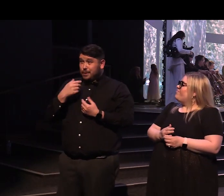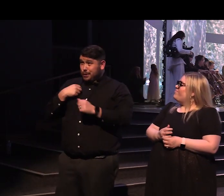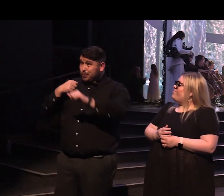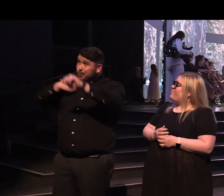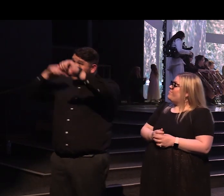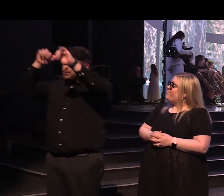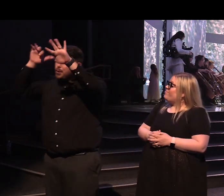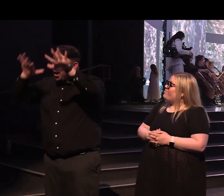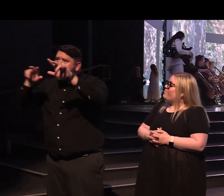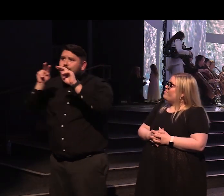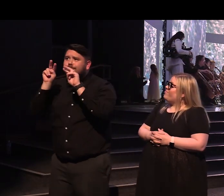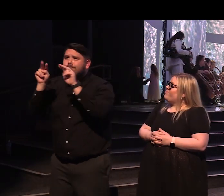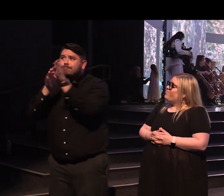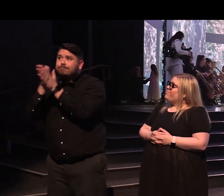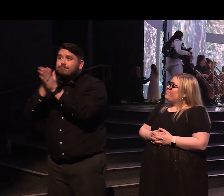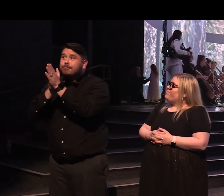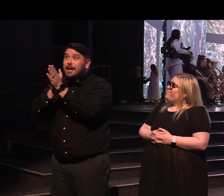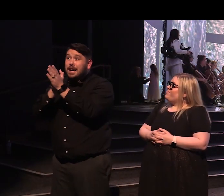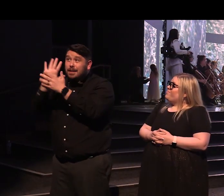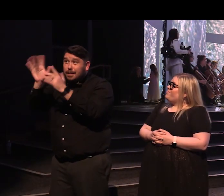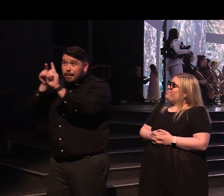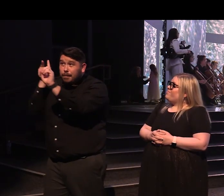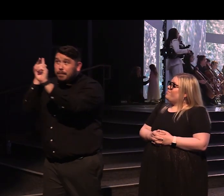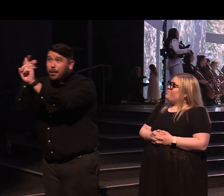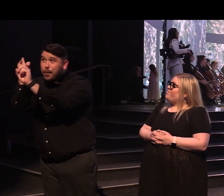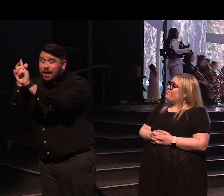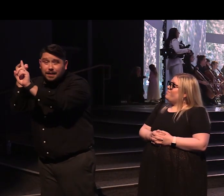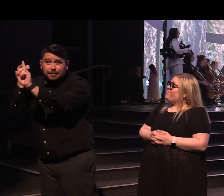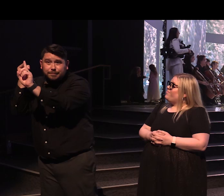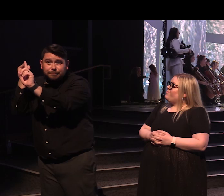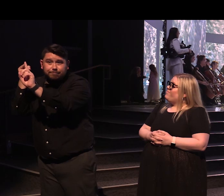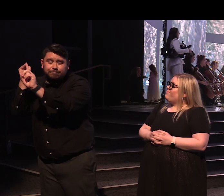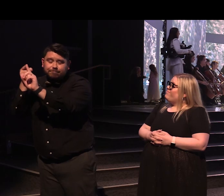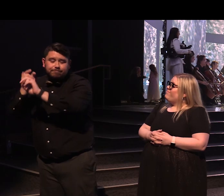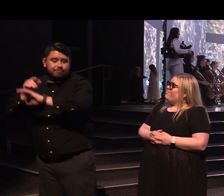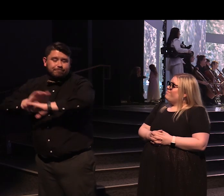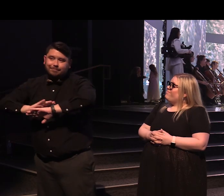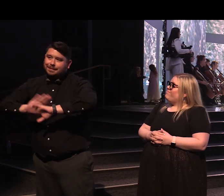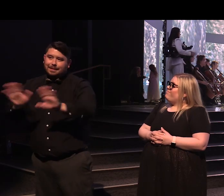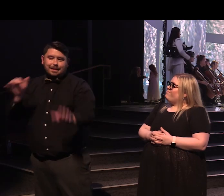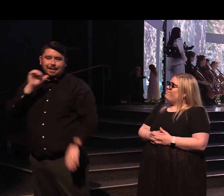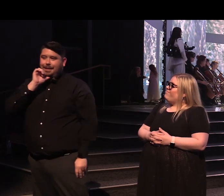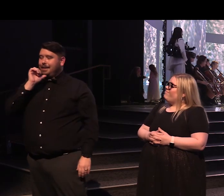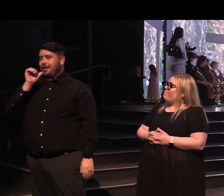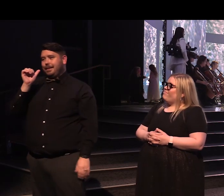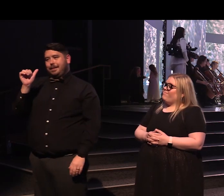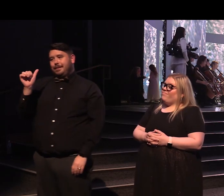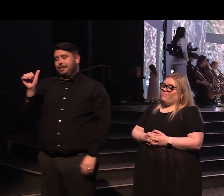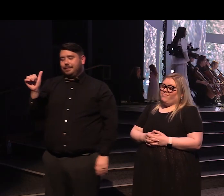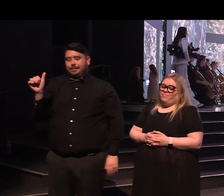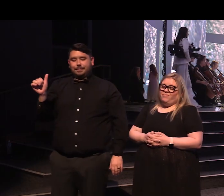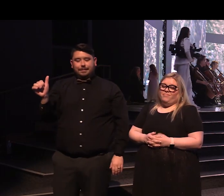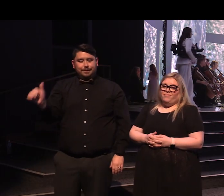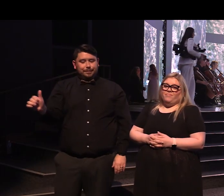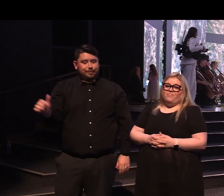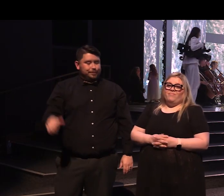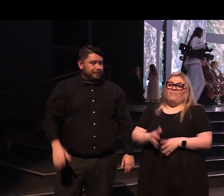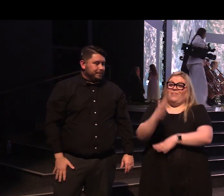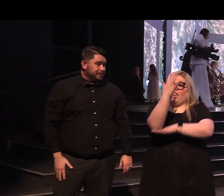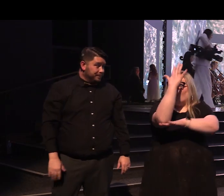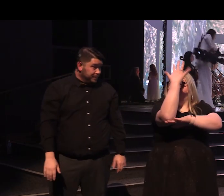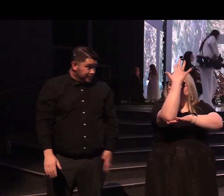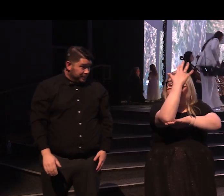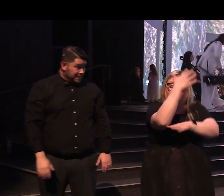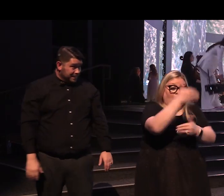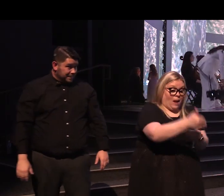No, it's not in the snow that may or may not fall.